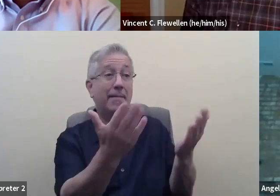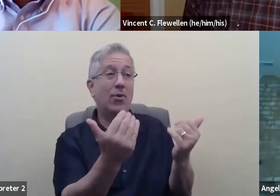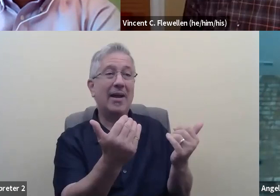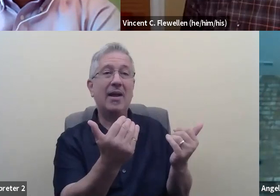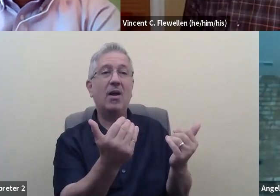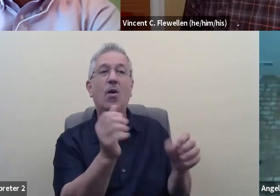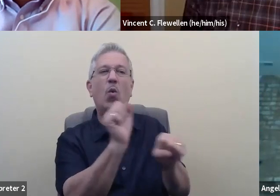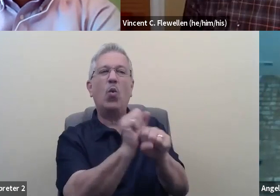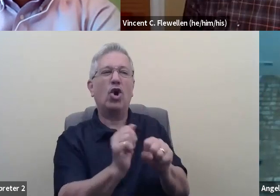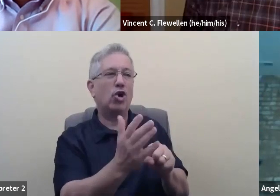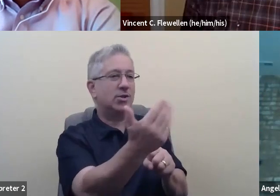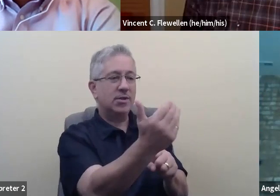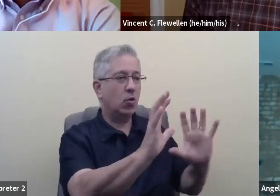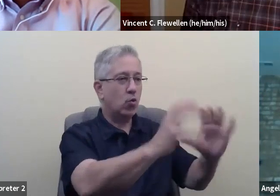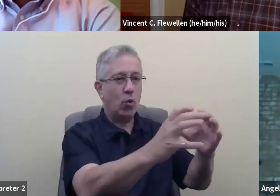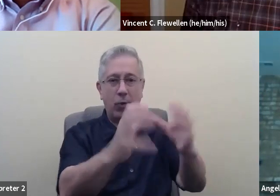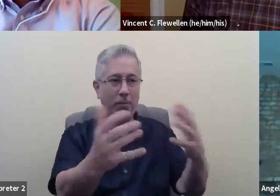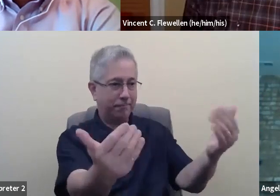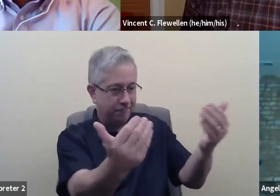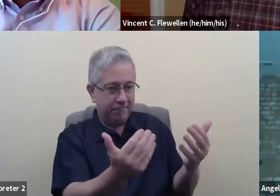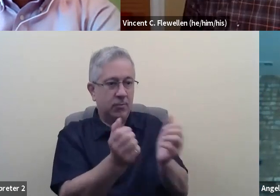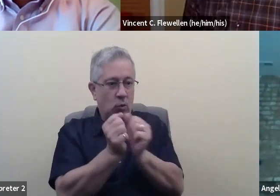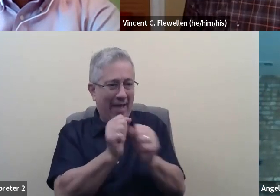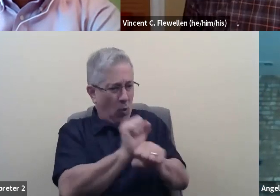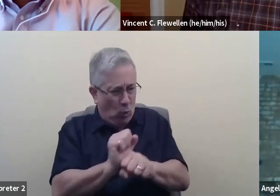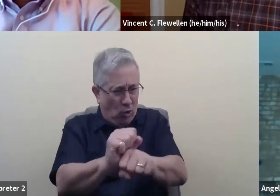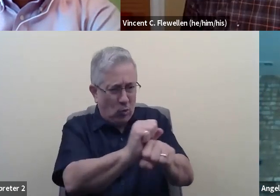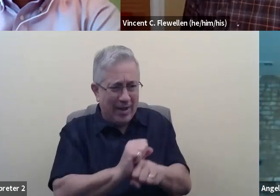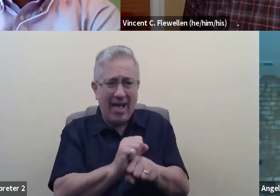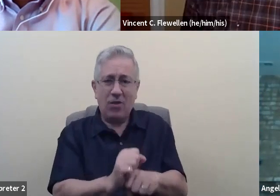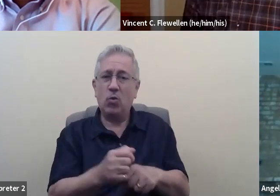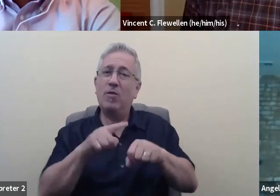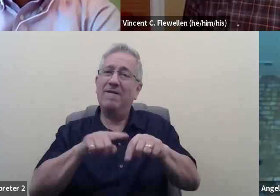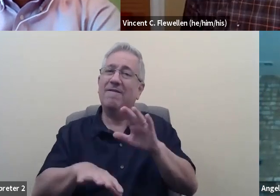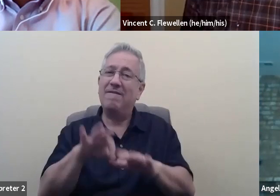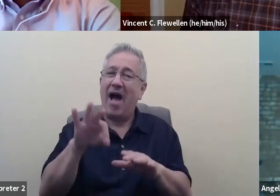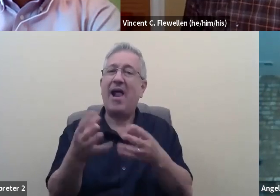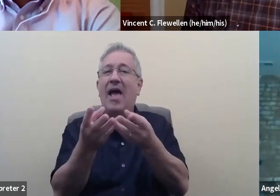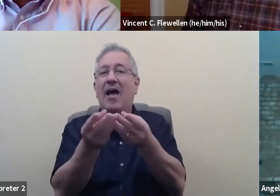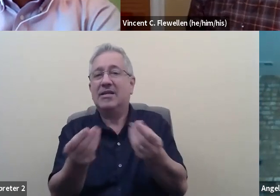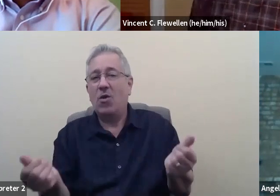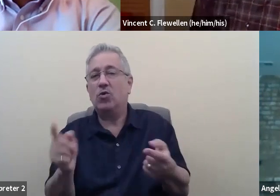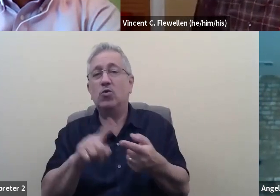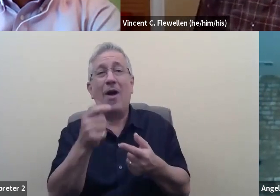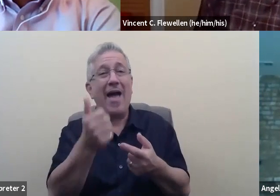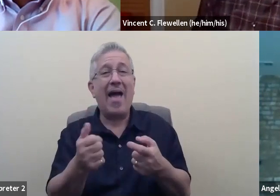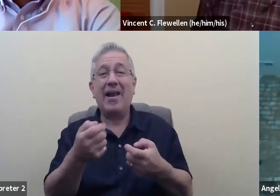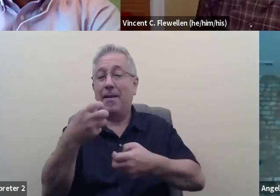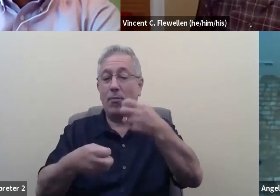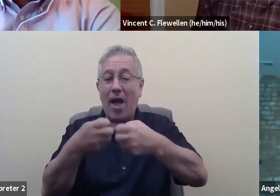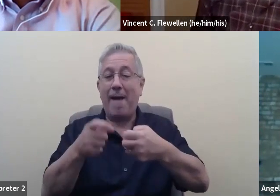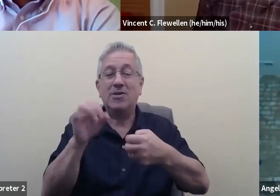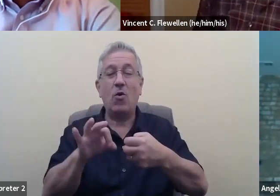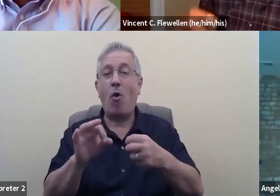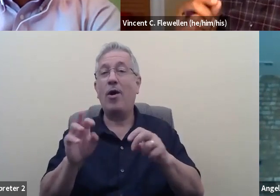and really bring to them, you know, what the issue or challenge is, but also a potential solution for the problem as well. I would add to Alicia's point